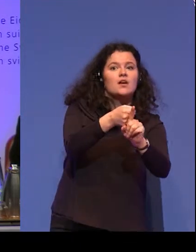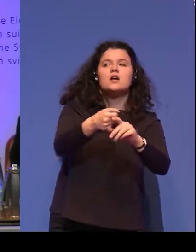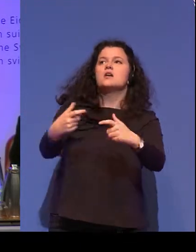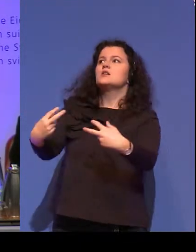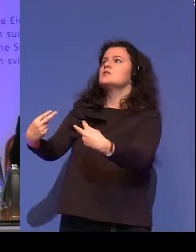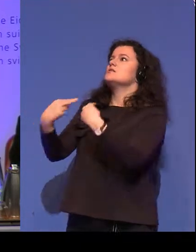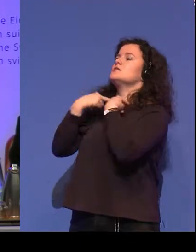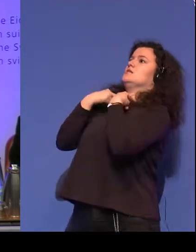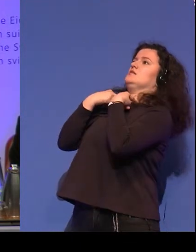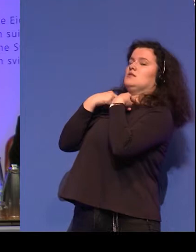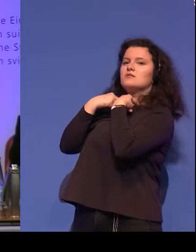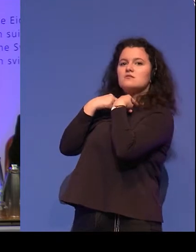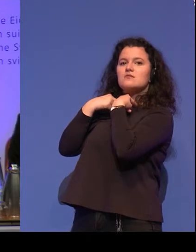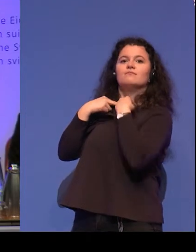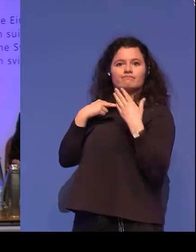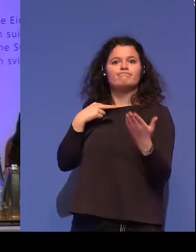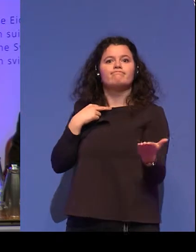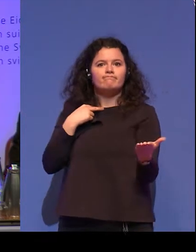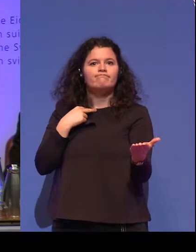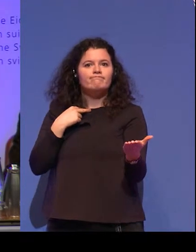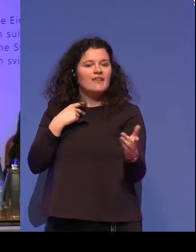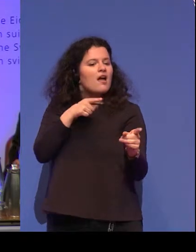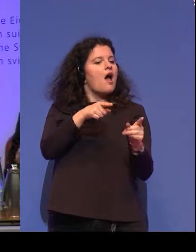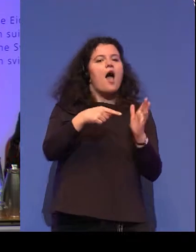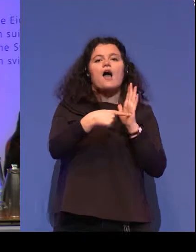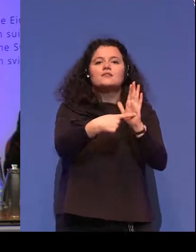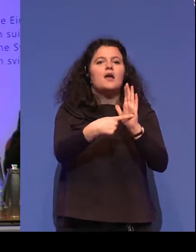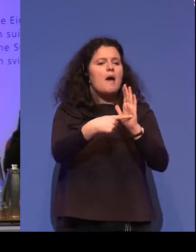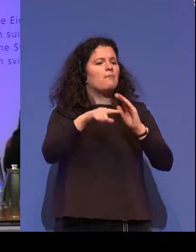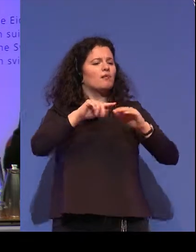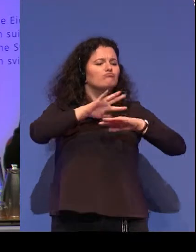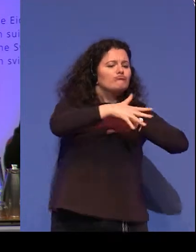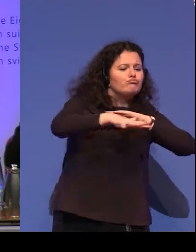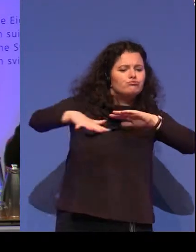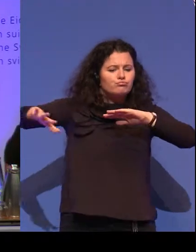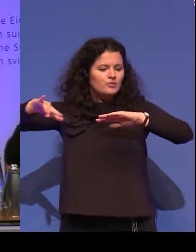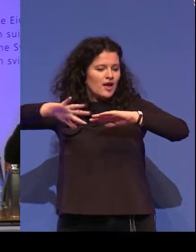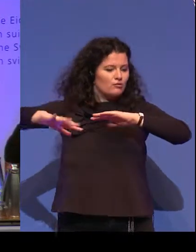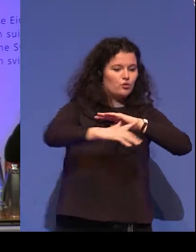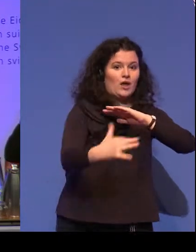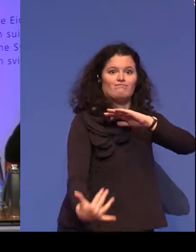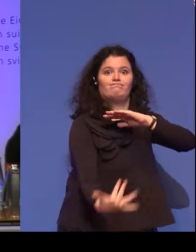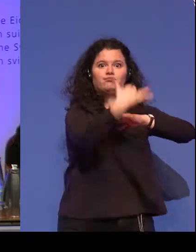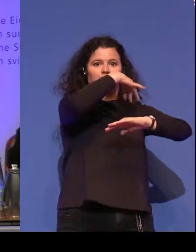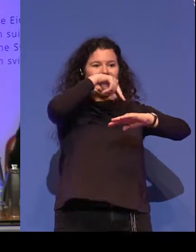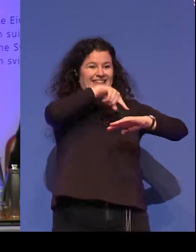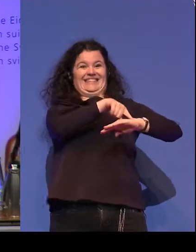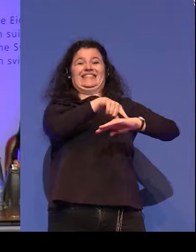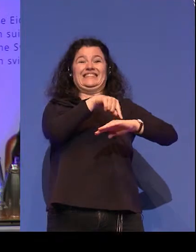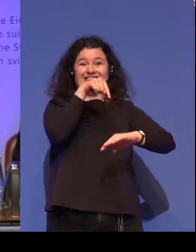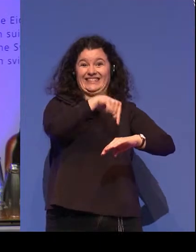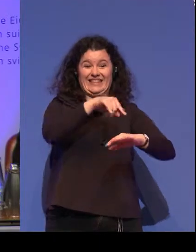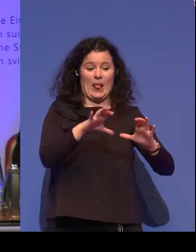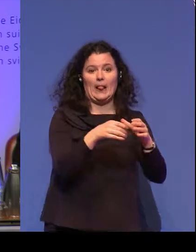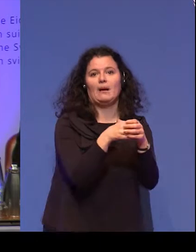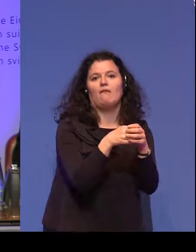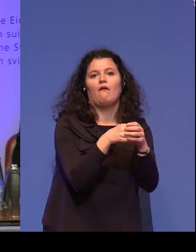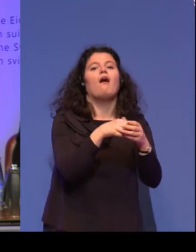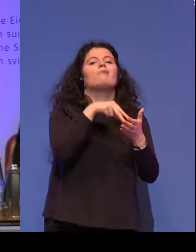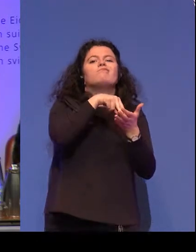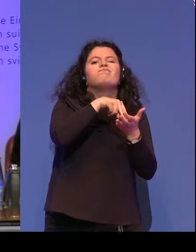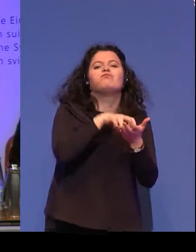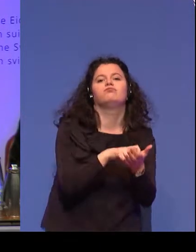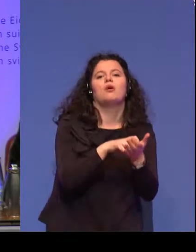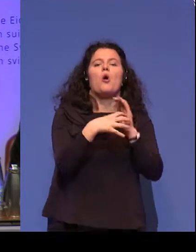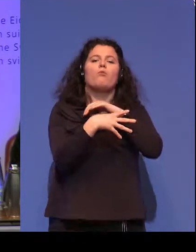live, as you've heard, and you know, in more vulnerable places, hillsides, floodplains, and they are twice as likely to live in